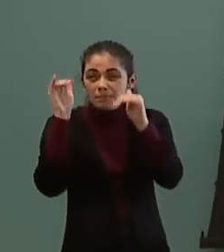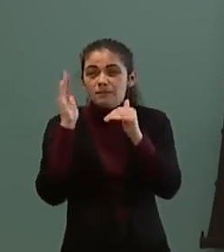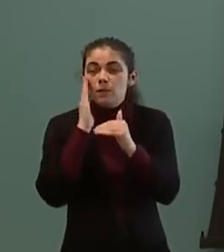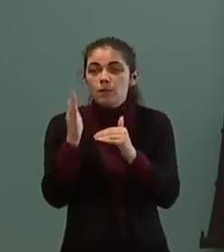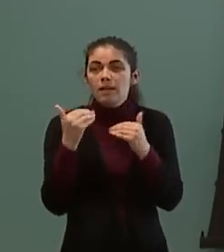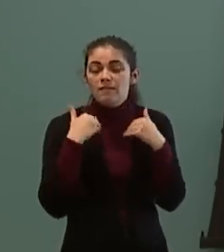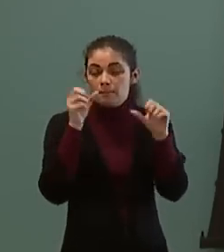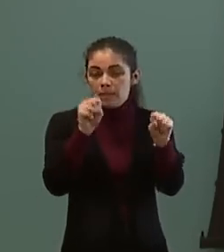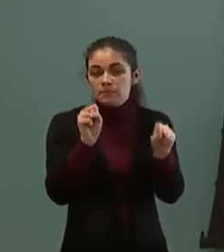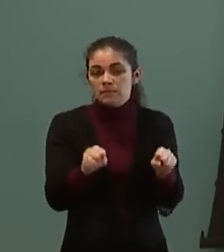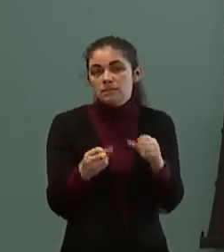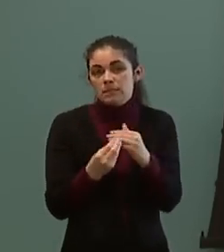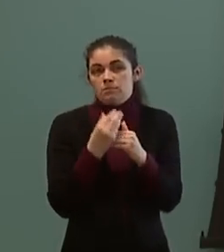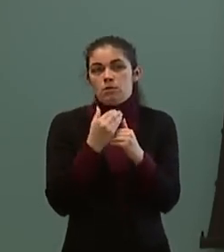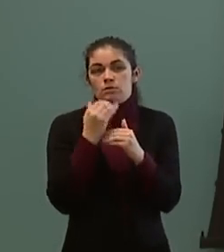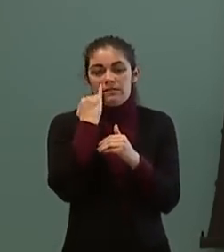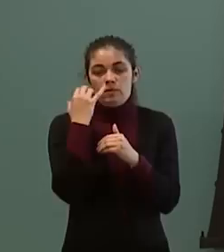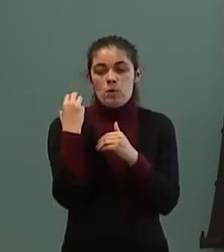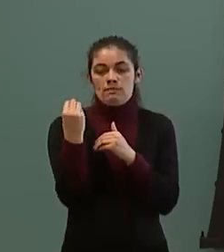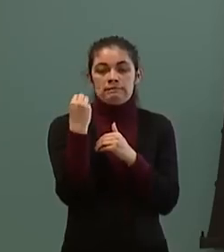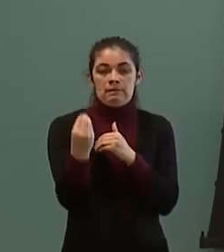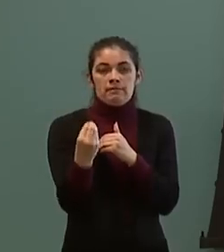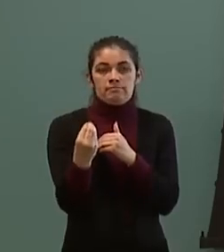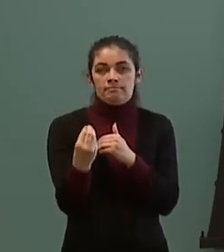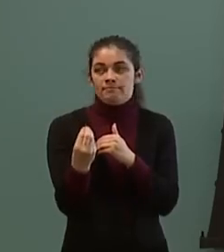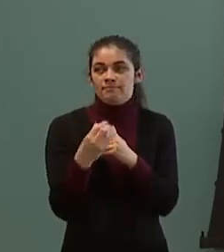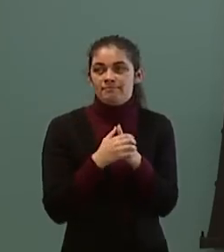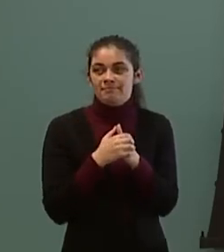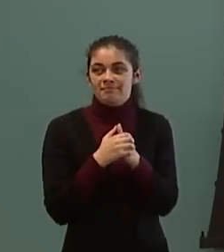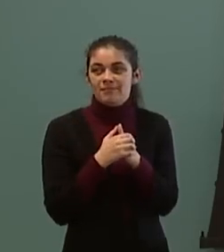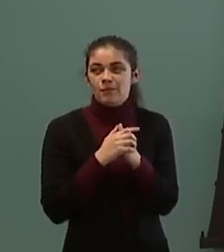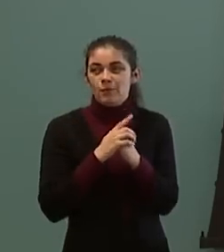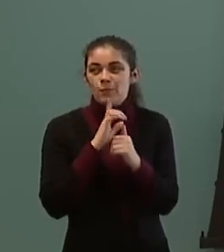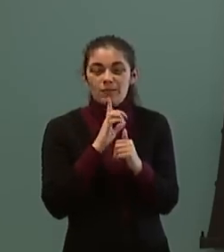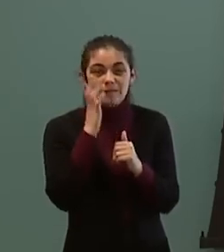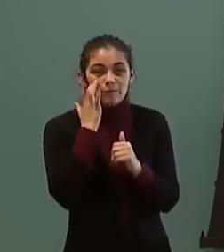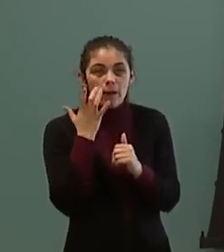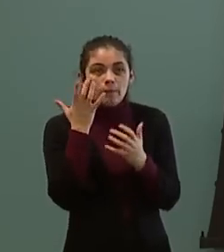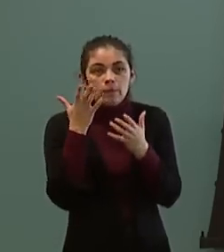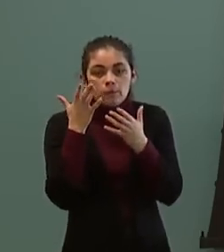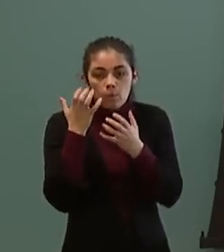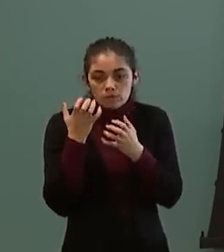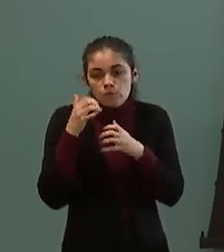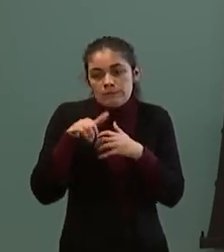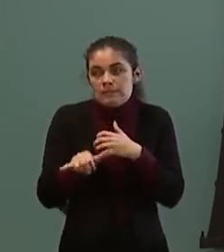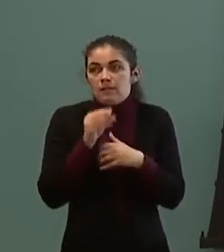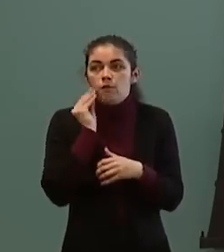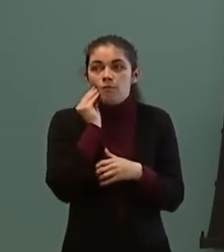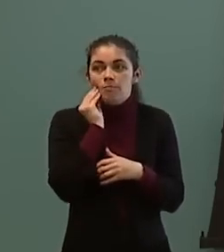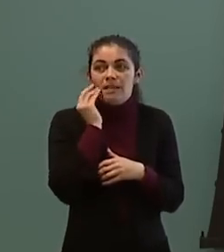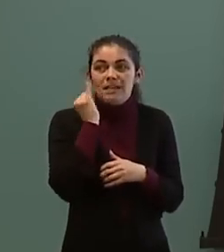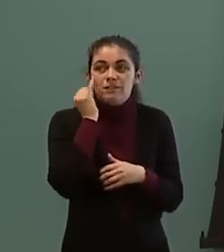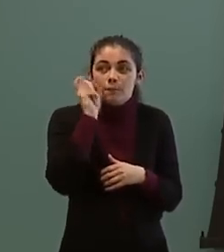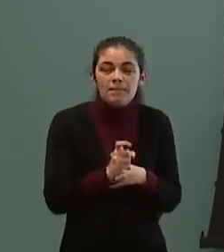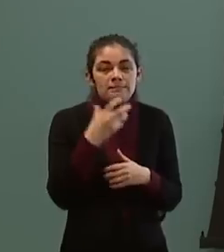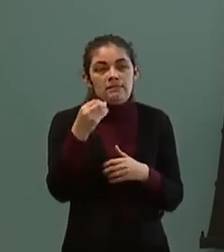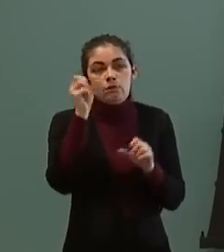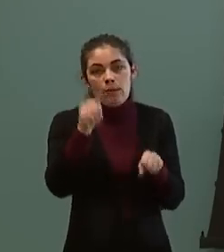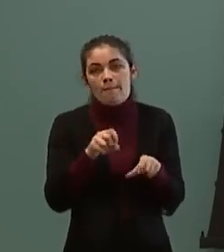you have the potential to be exposed if you are out and about. This is precisely why we're asking you to stay home, unless you absolutely need